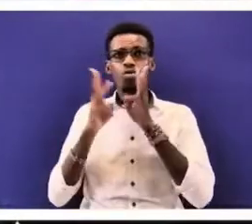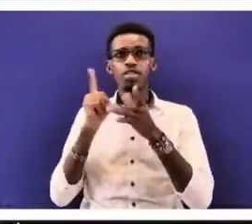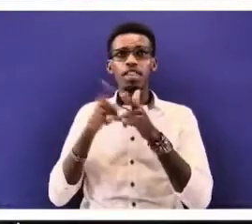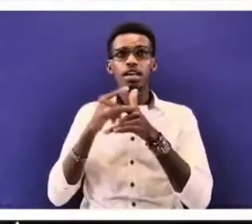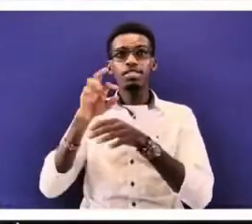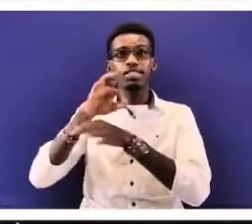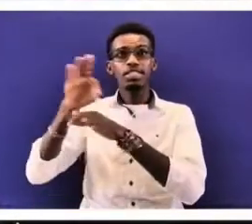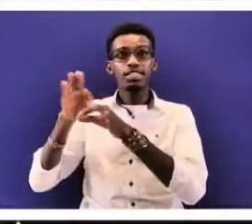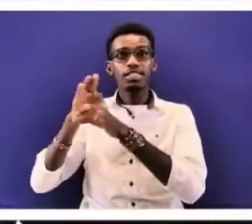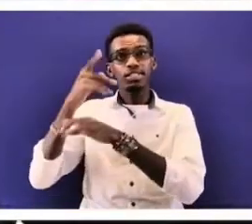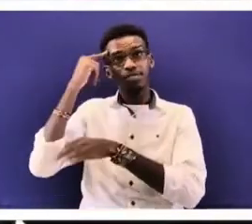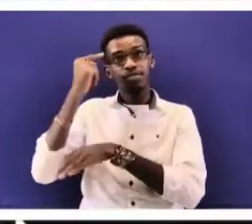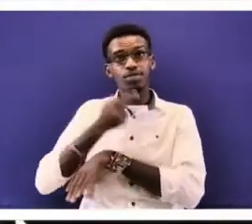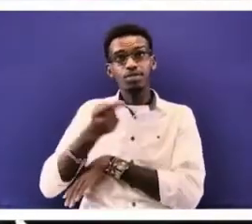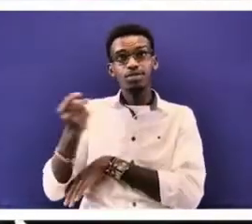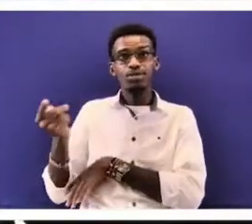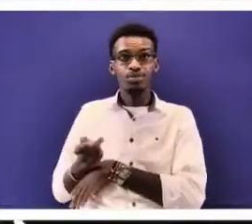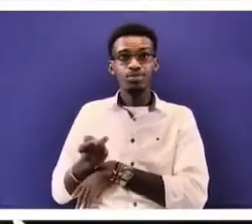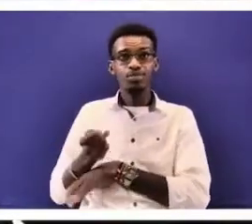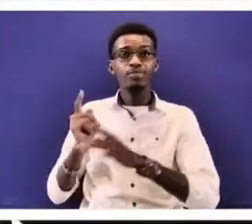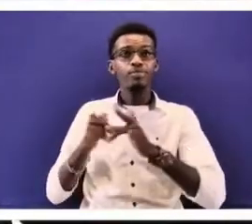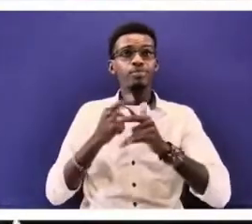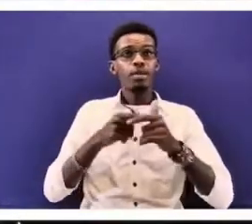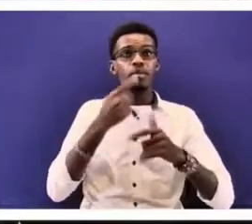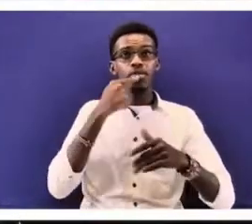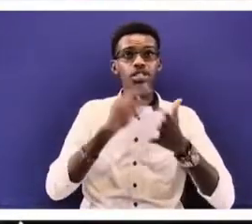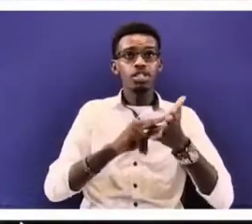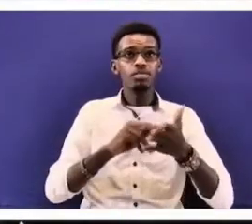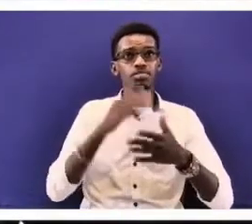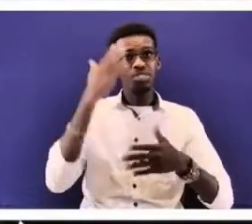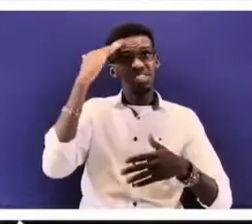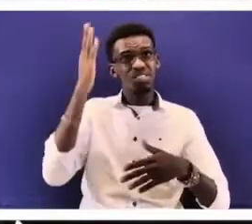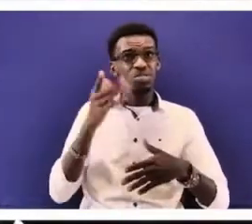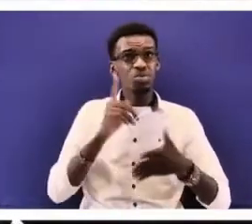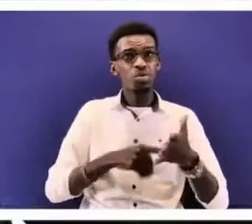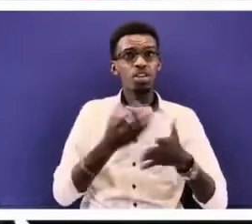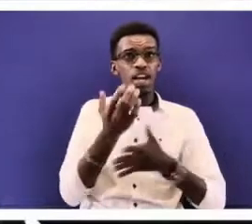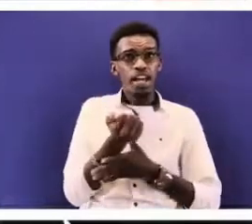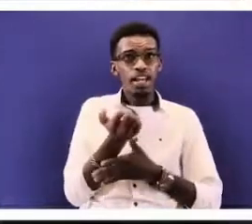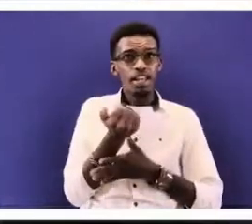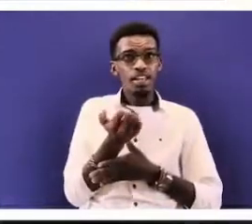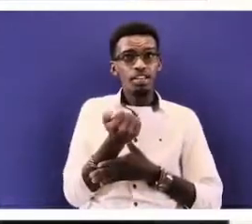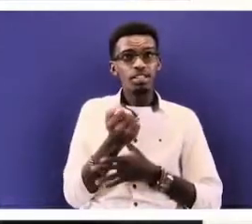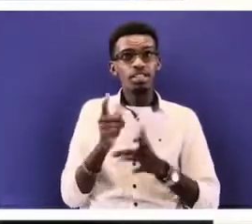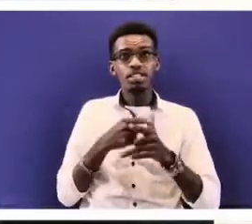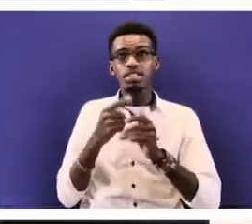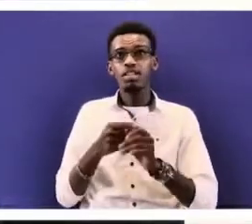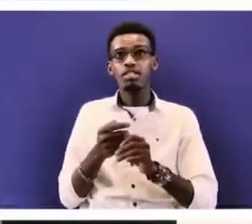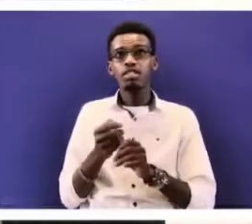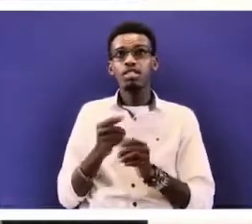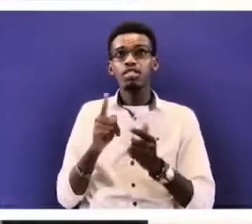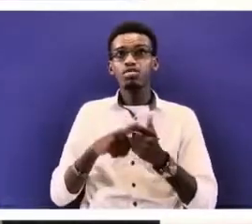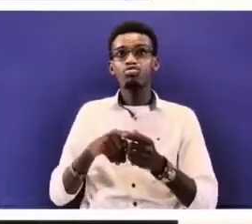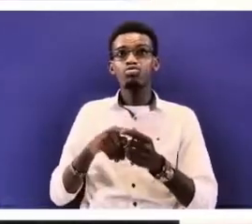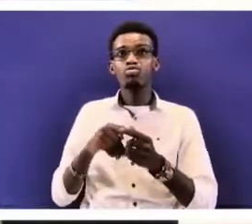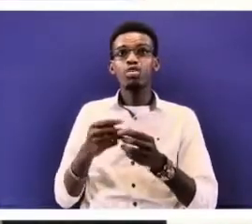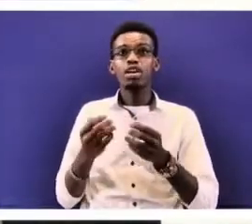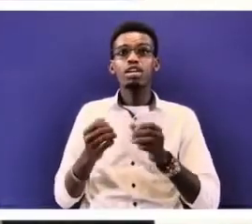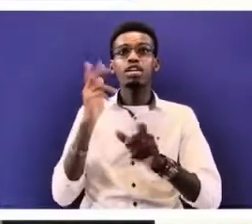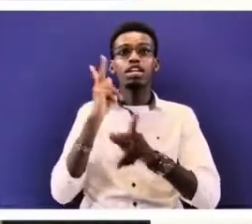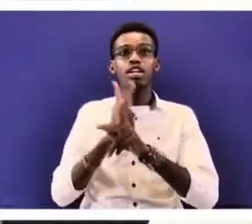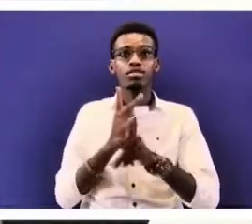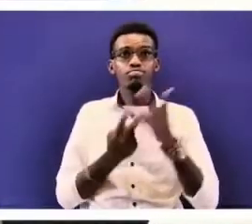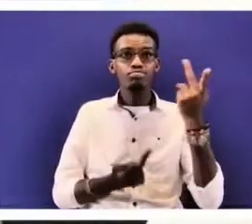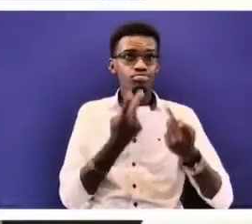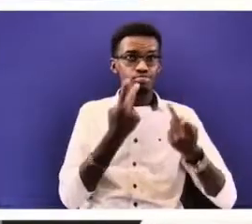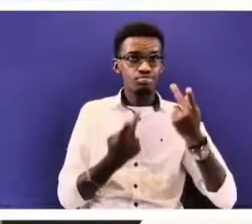for you." And then I said to him, "But I don't know how to make ugali. I'll show you." And he would take the spoon and help me to stir the